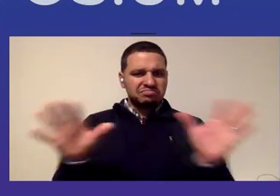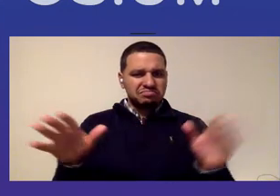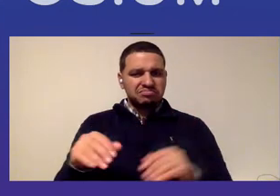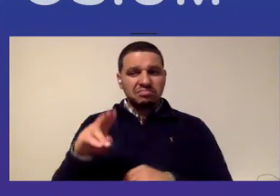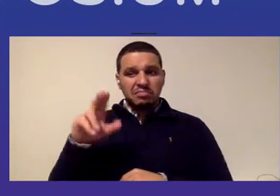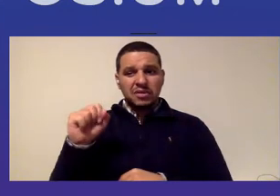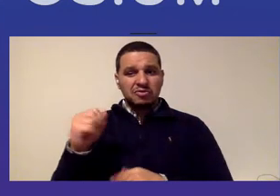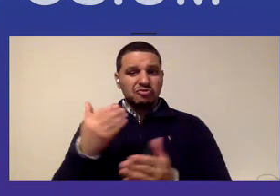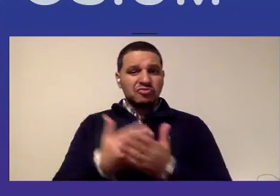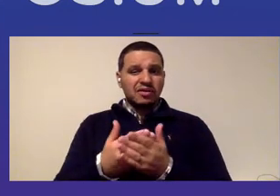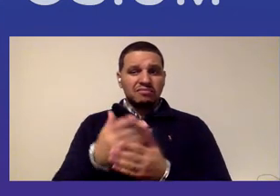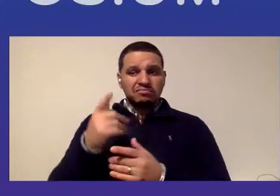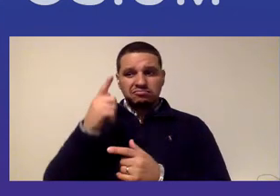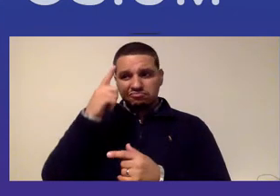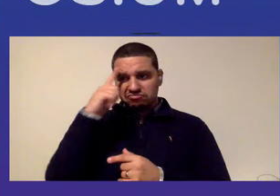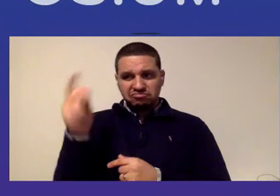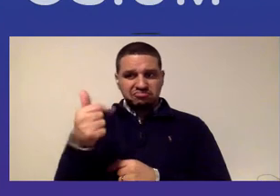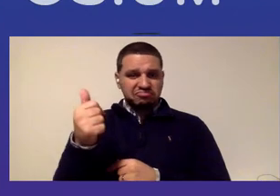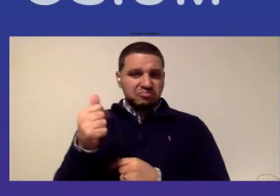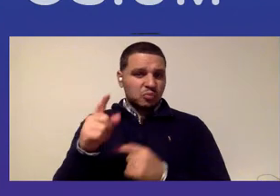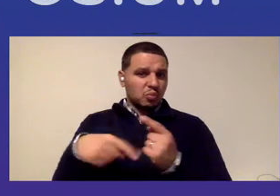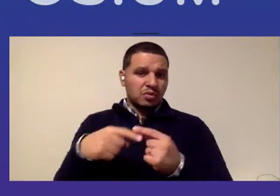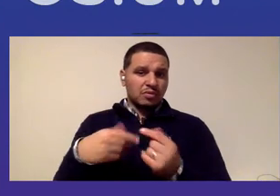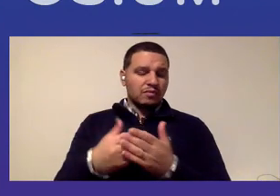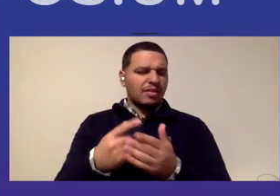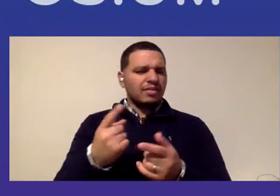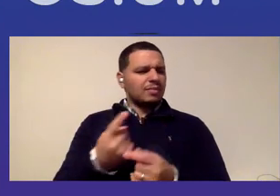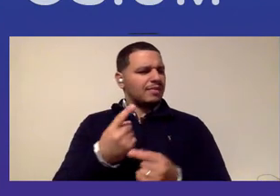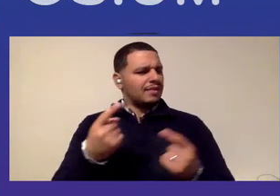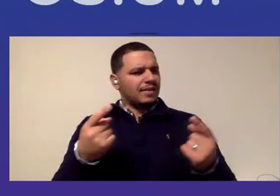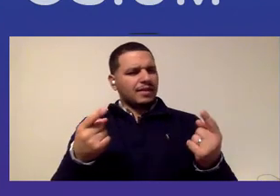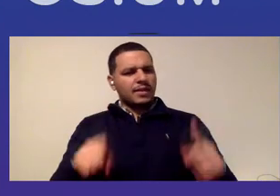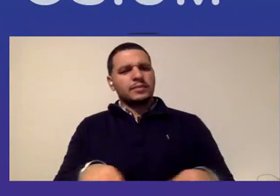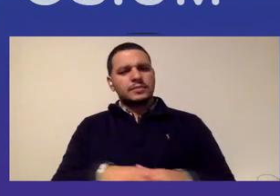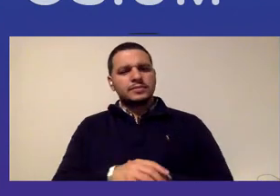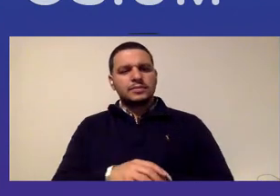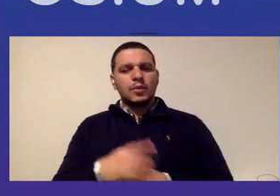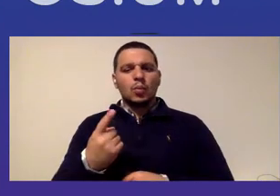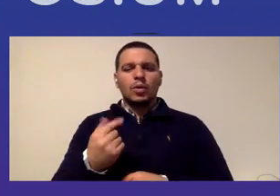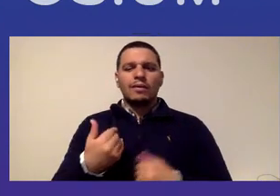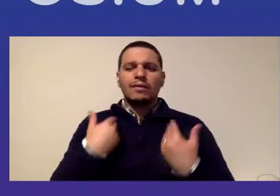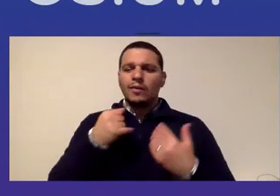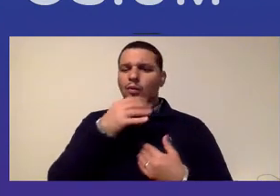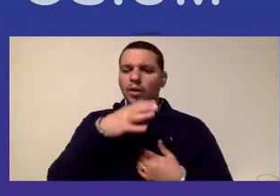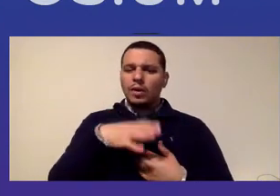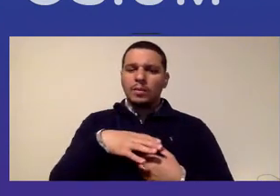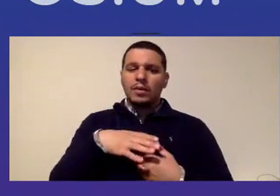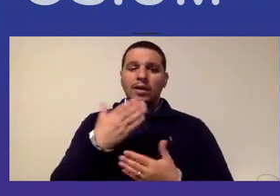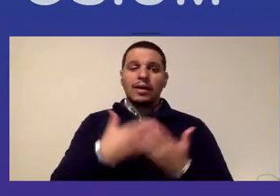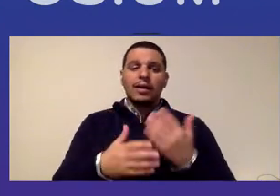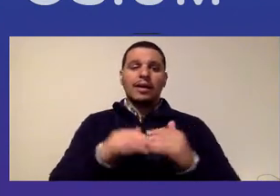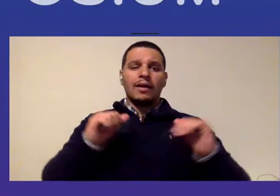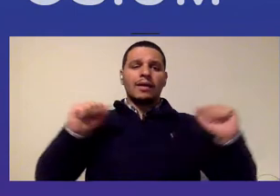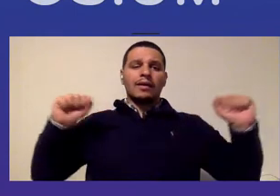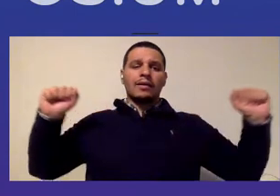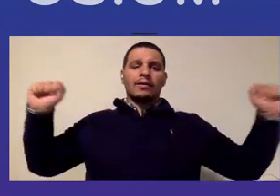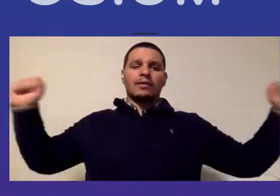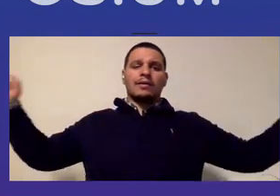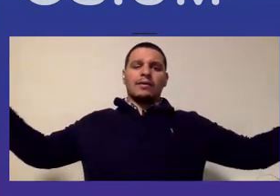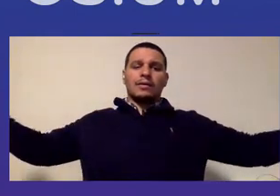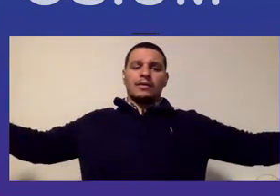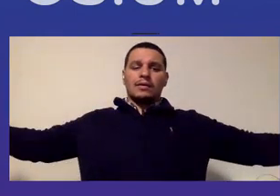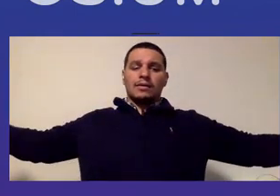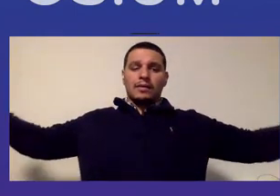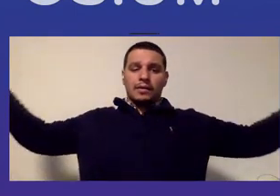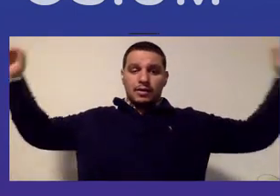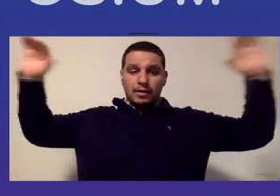come. But then something happens. One of the young women stretches her arms out to the side and then overhead